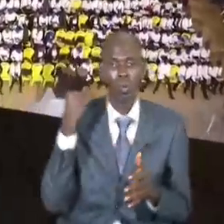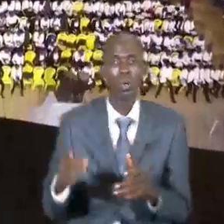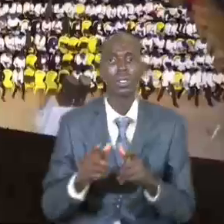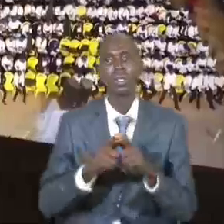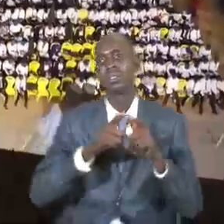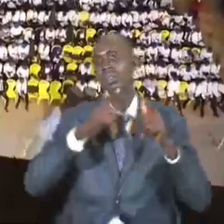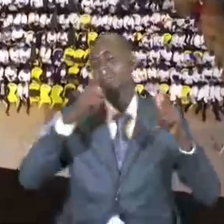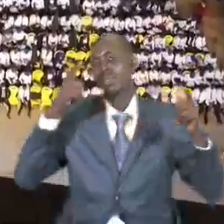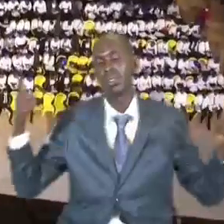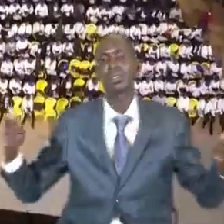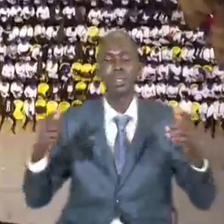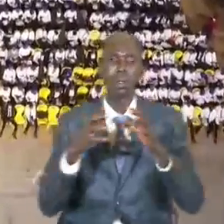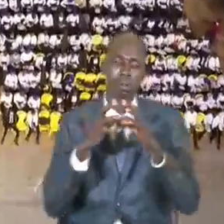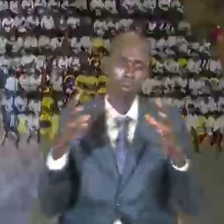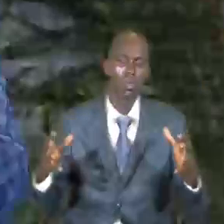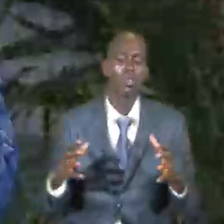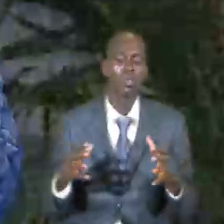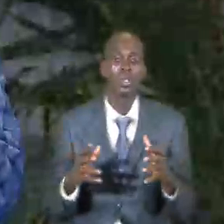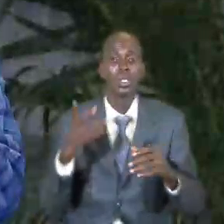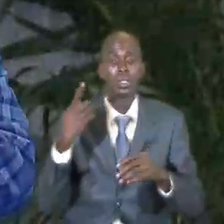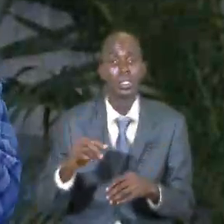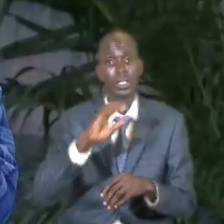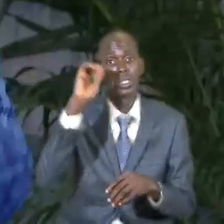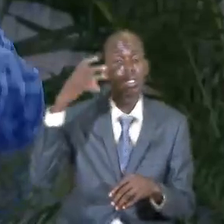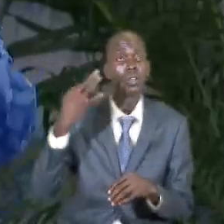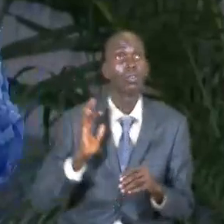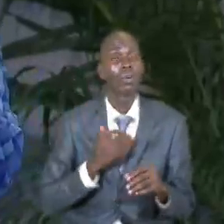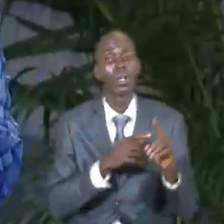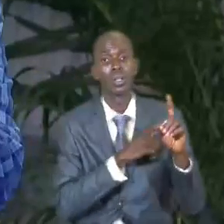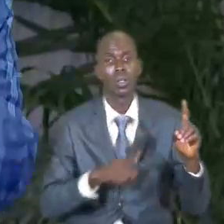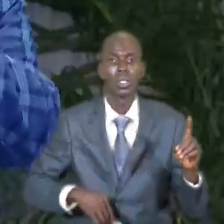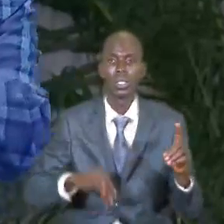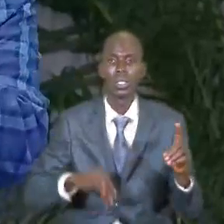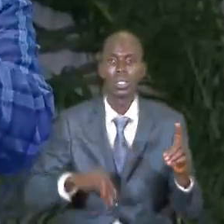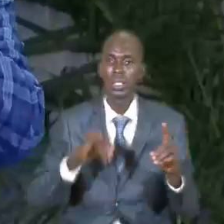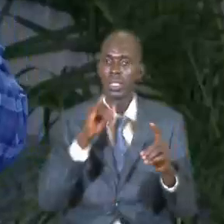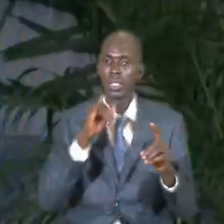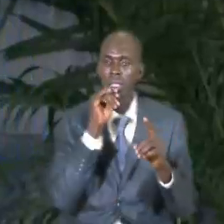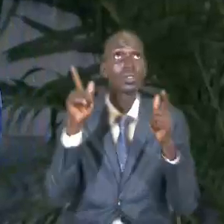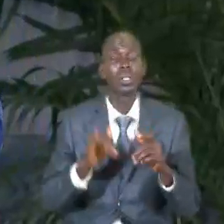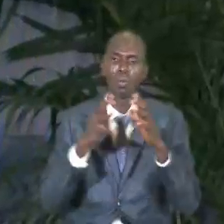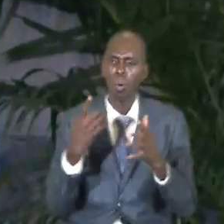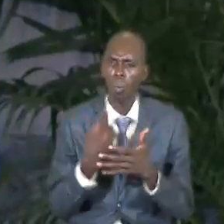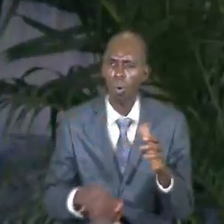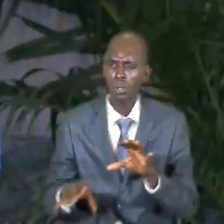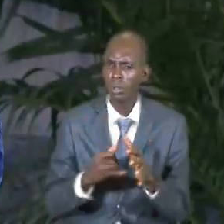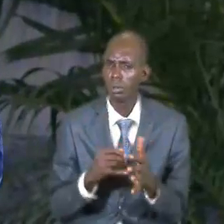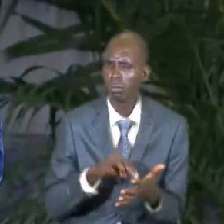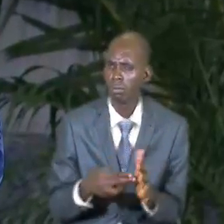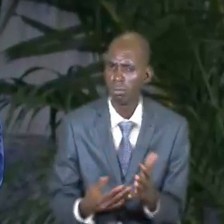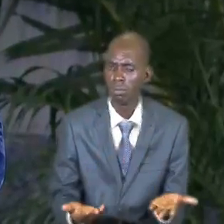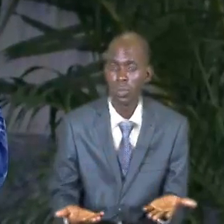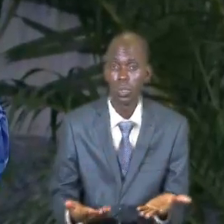grace of our Lord was exceeding abundant. What does that mean? Now, there are two words. One is